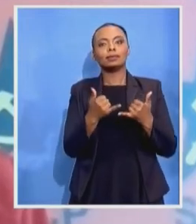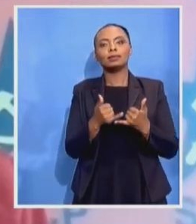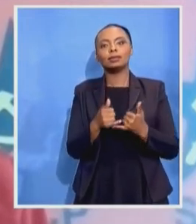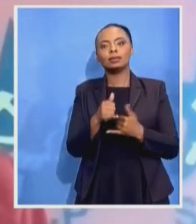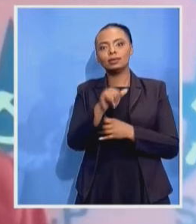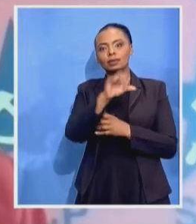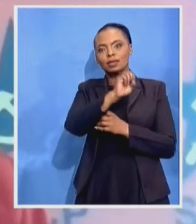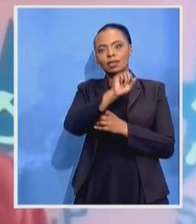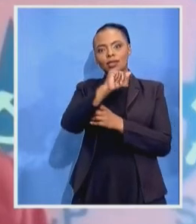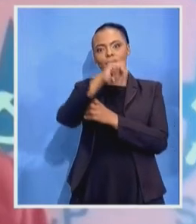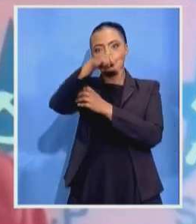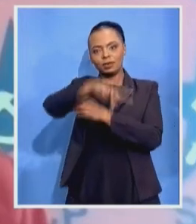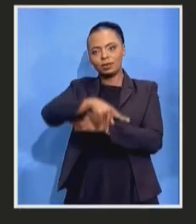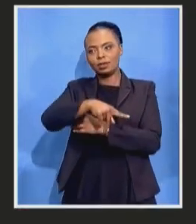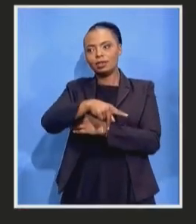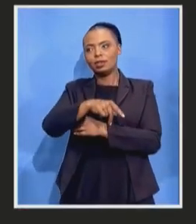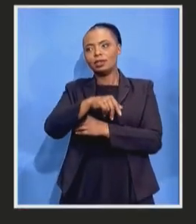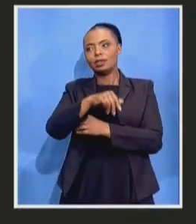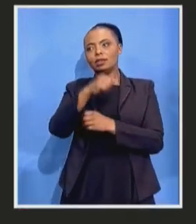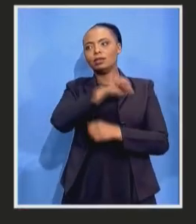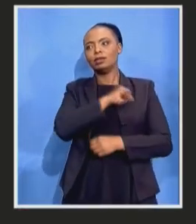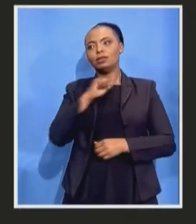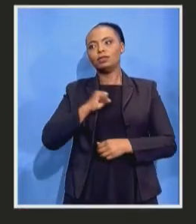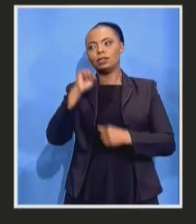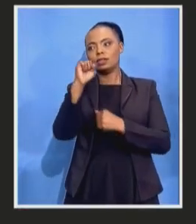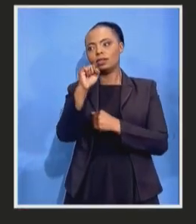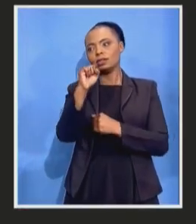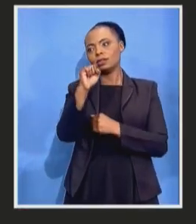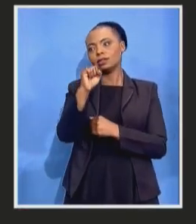three important questions.